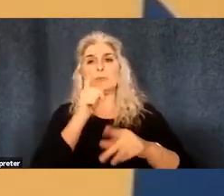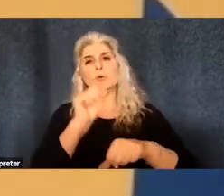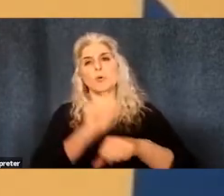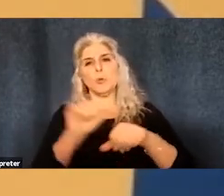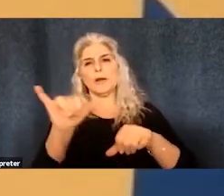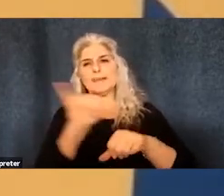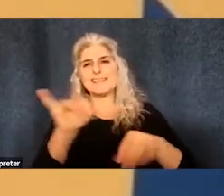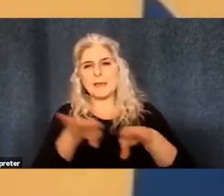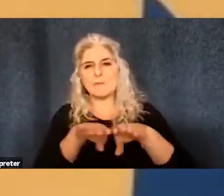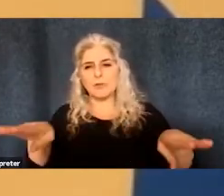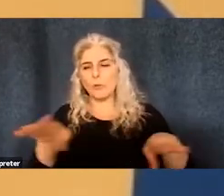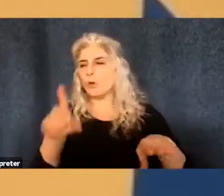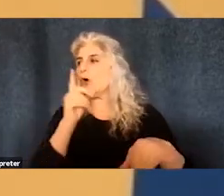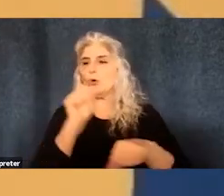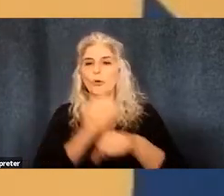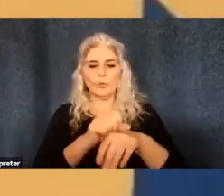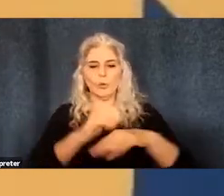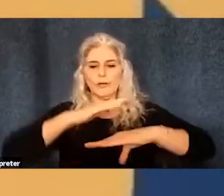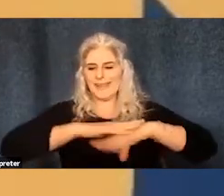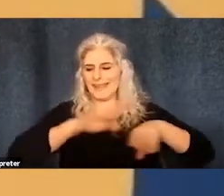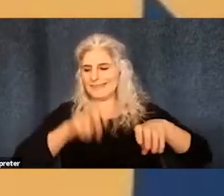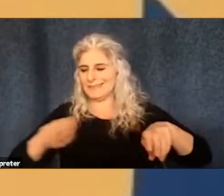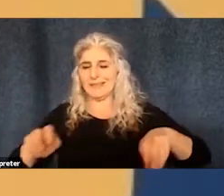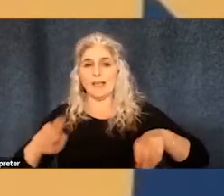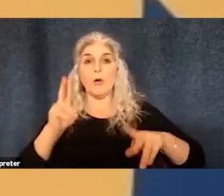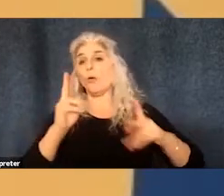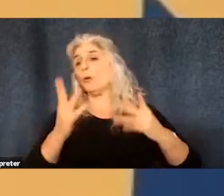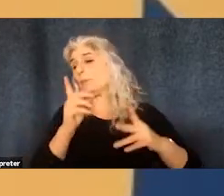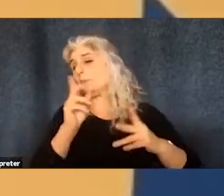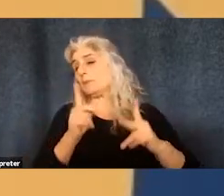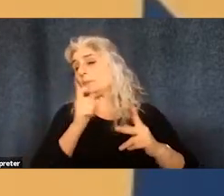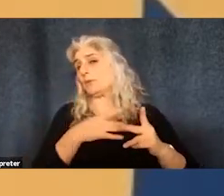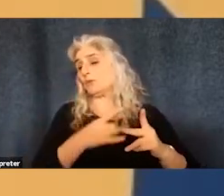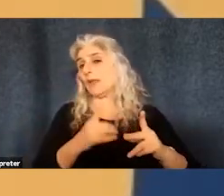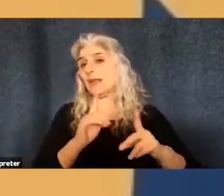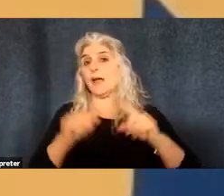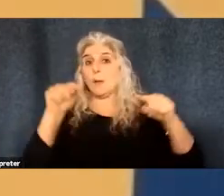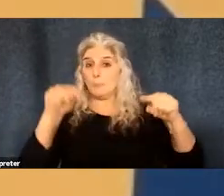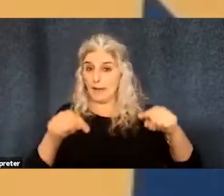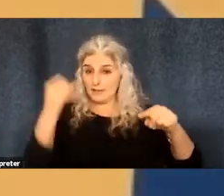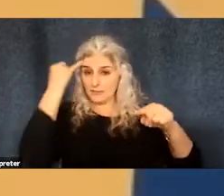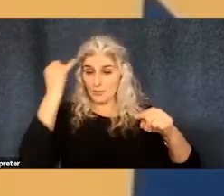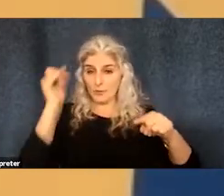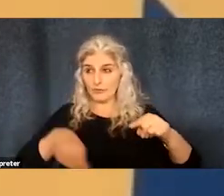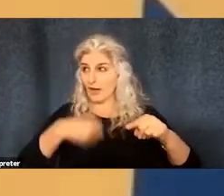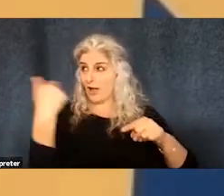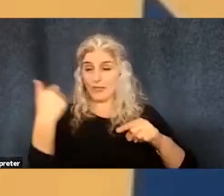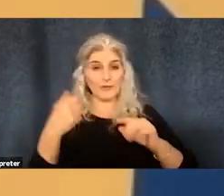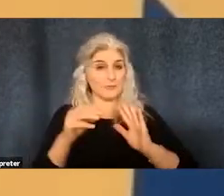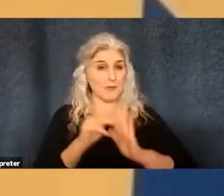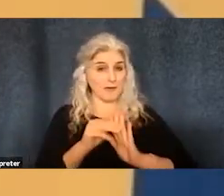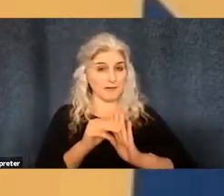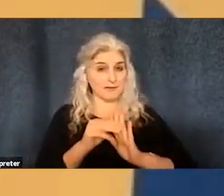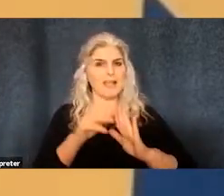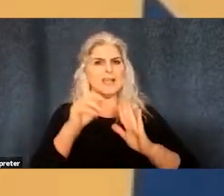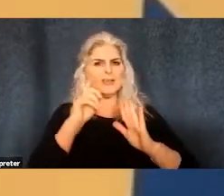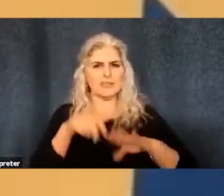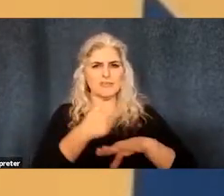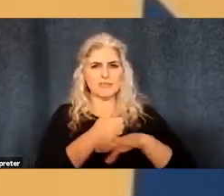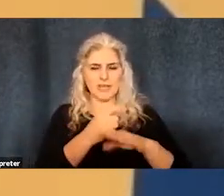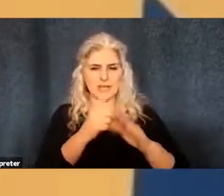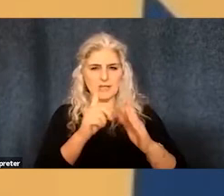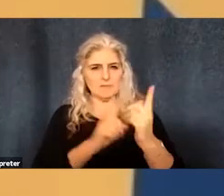close proximity or people that you liked versus in this model where you have to set up one-on-ones. You have to be a little bit